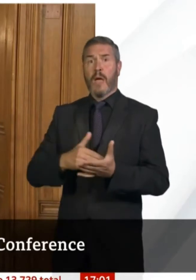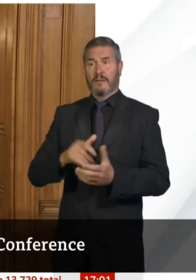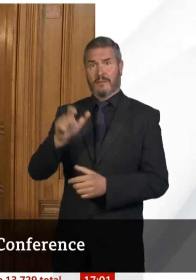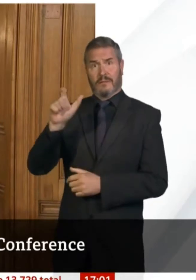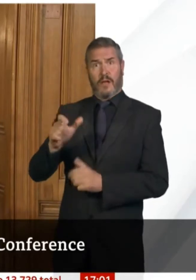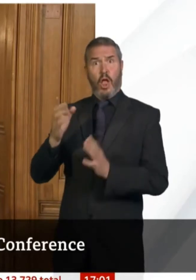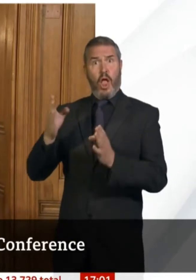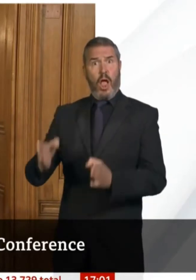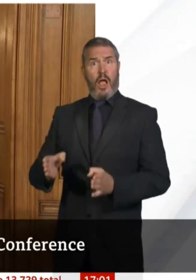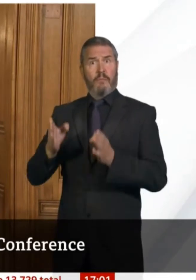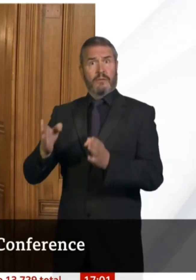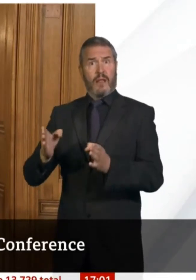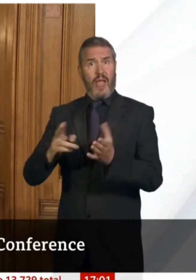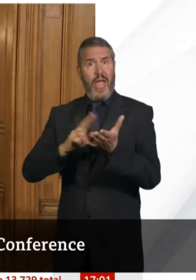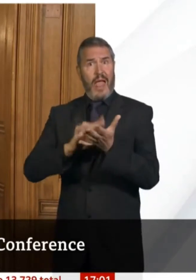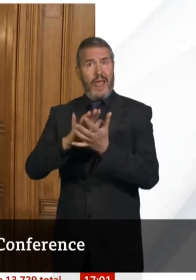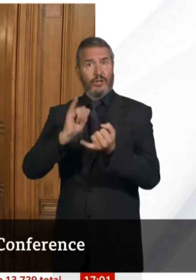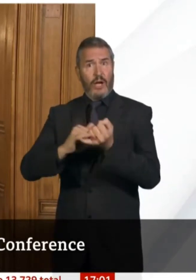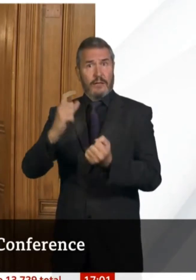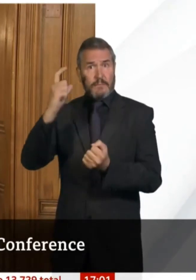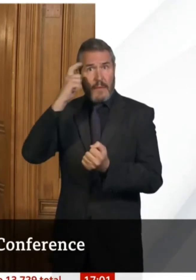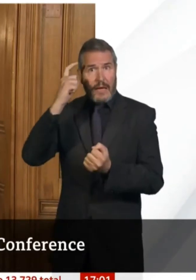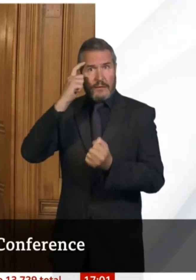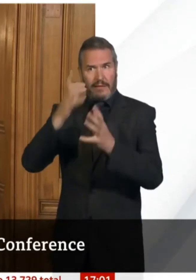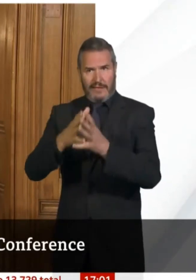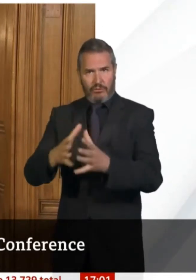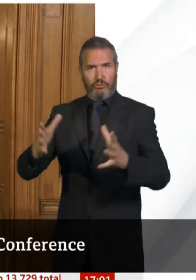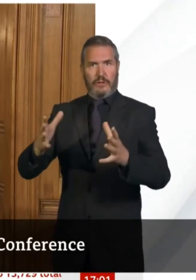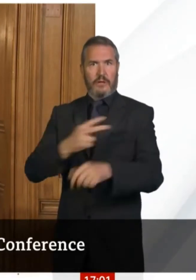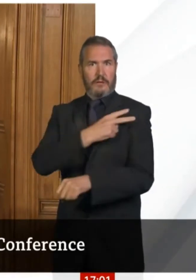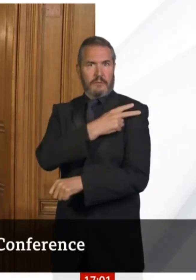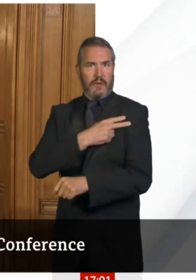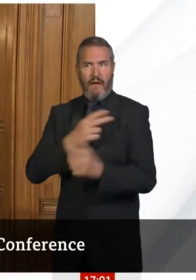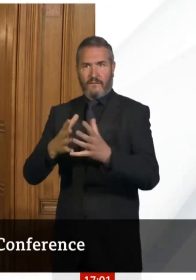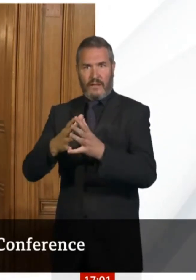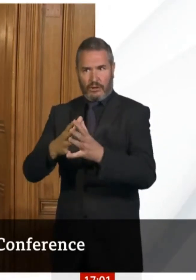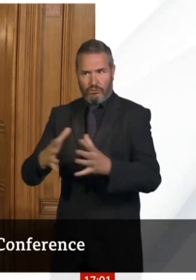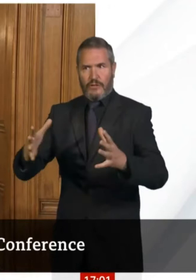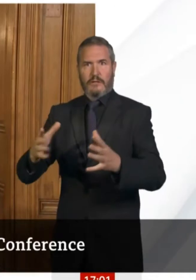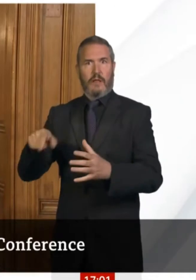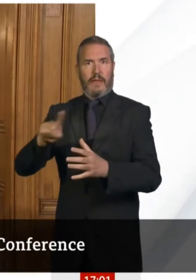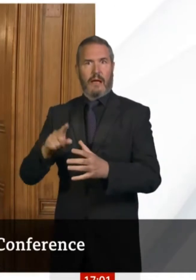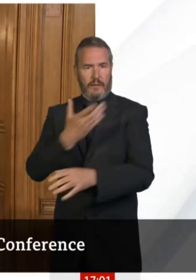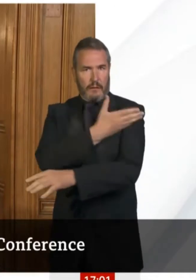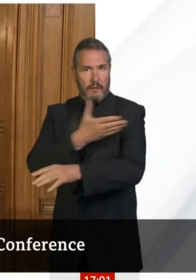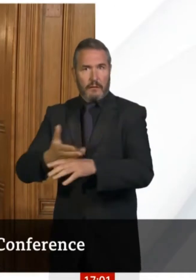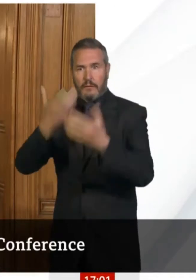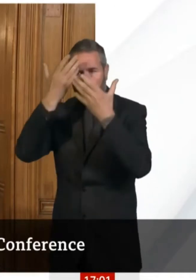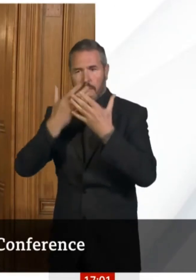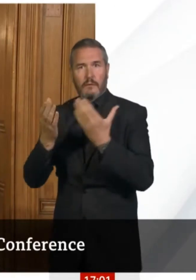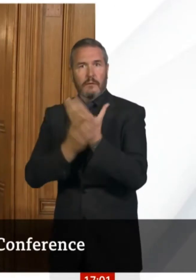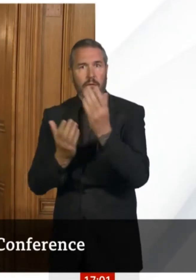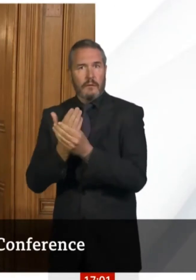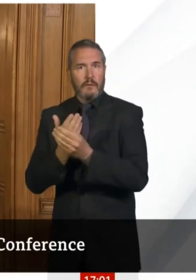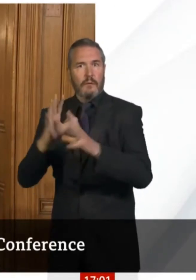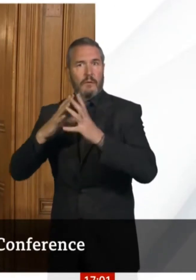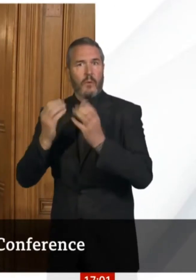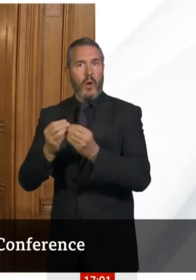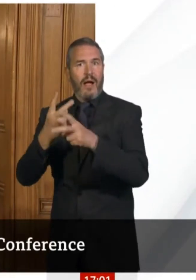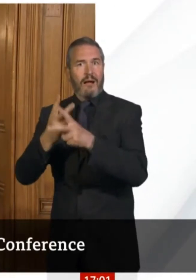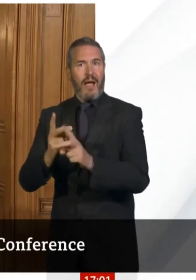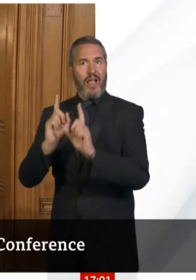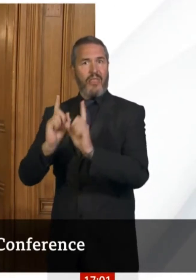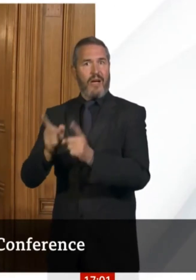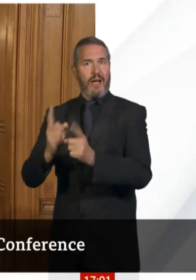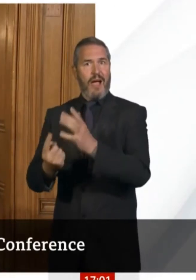capacity in terms of the number of beds, key staff, life-saving equipment on the front line, so people get the care that they need at the